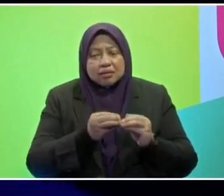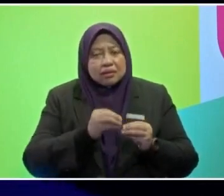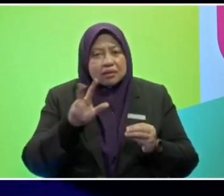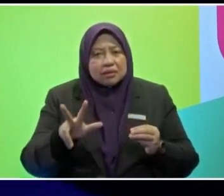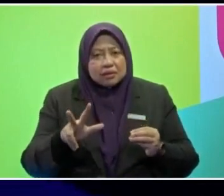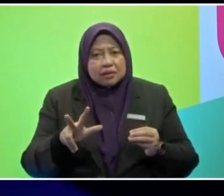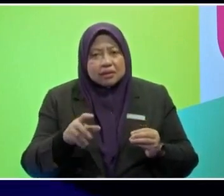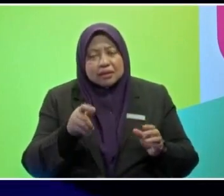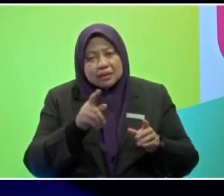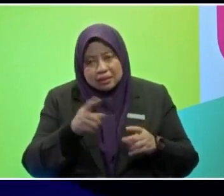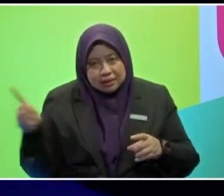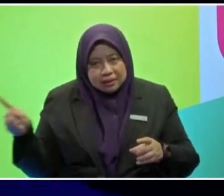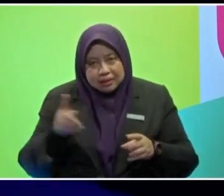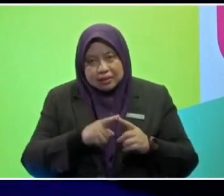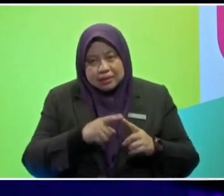left.